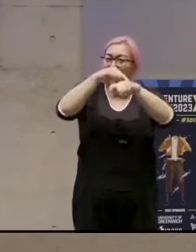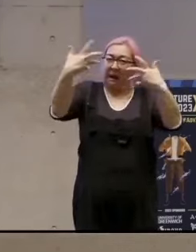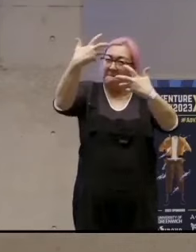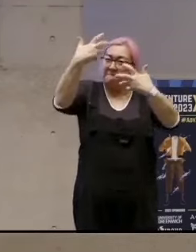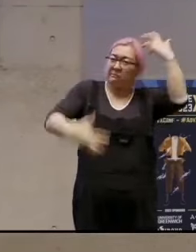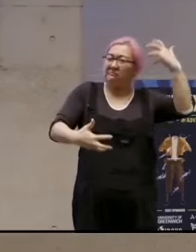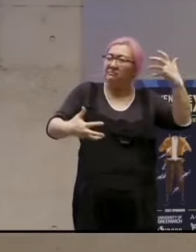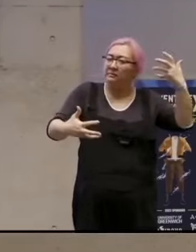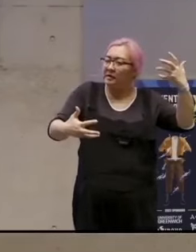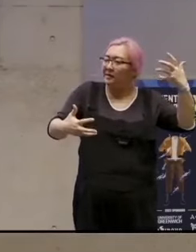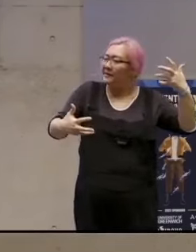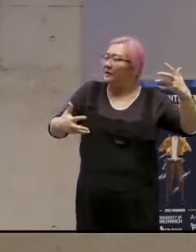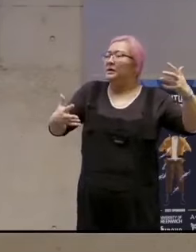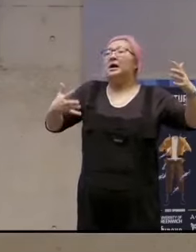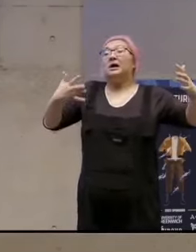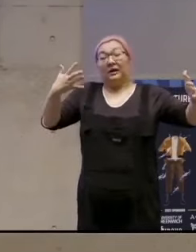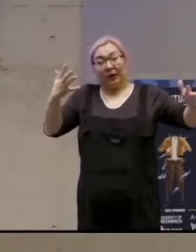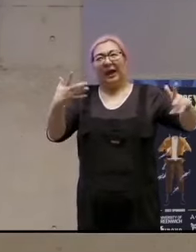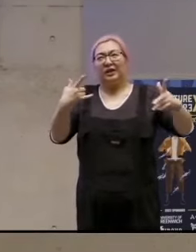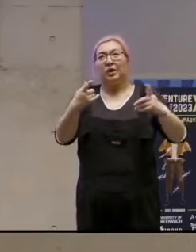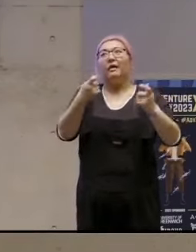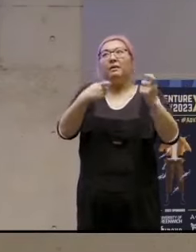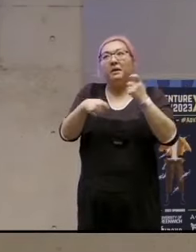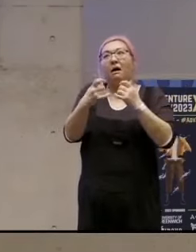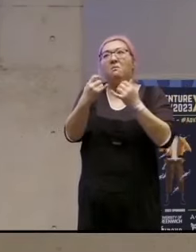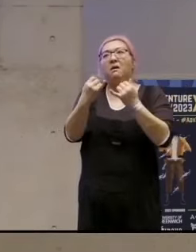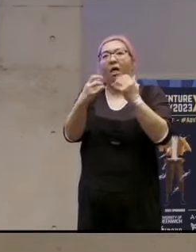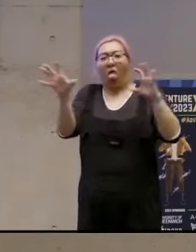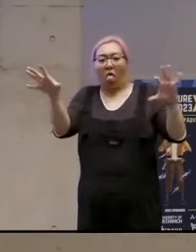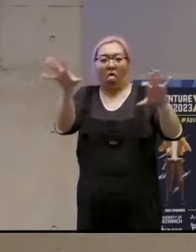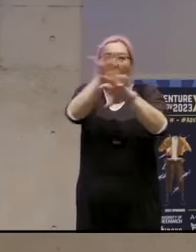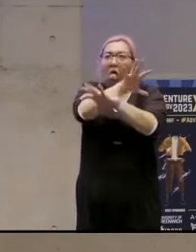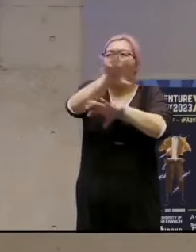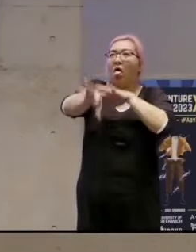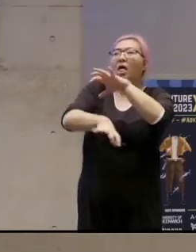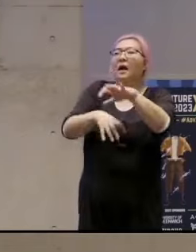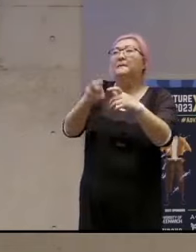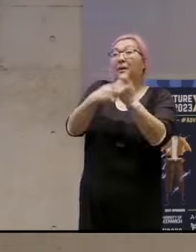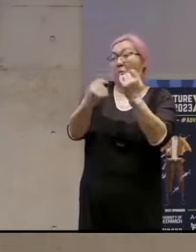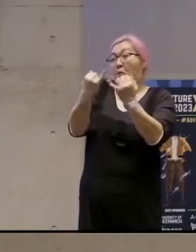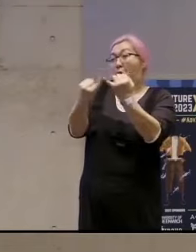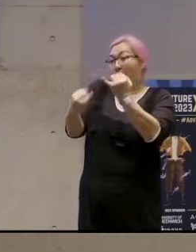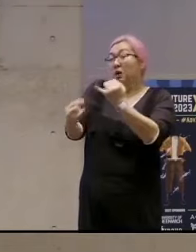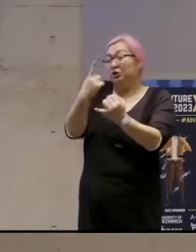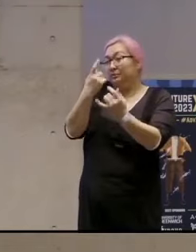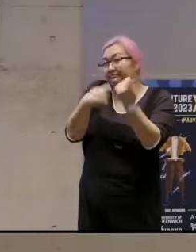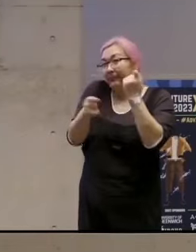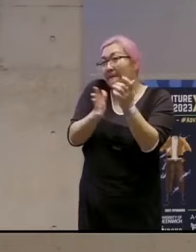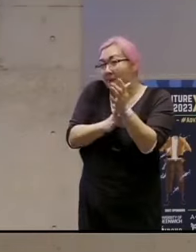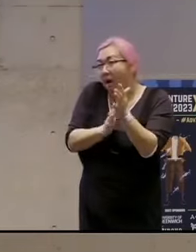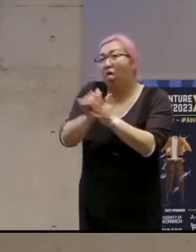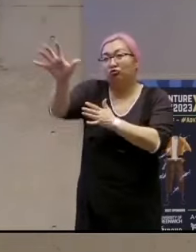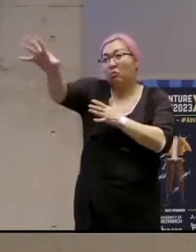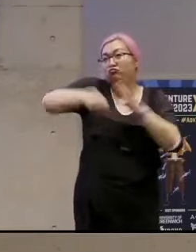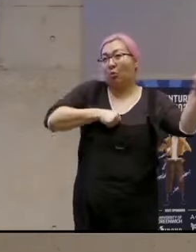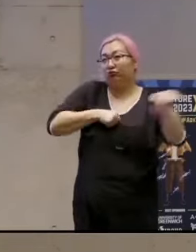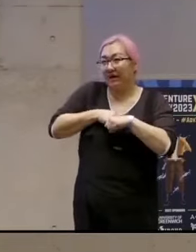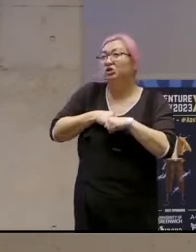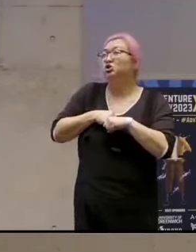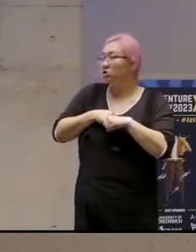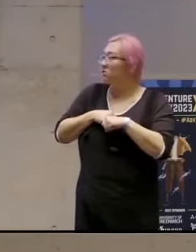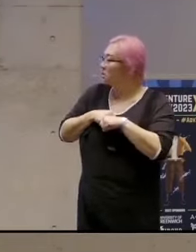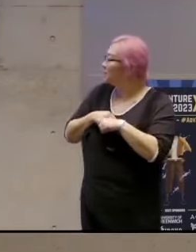So you're kind of on this slippery slope to cultural appropriation, basically. You've appropriated this culture,